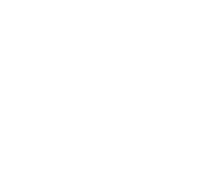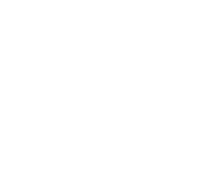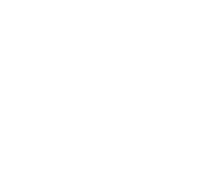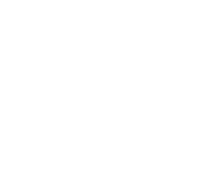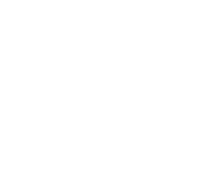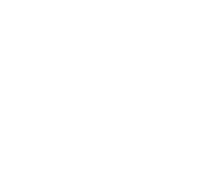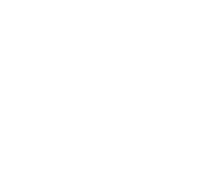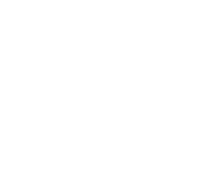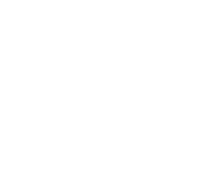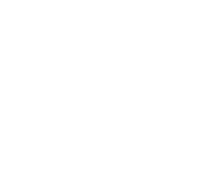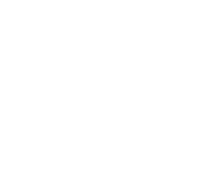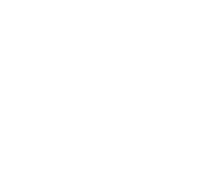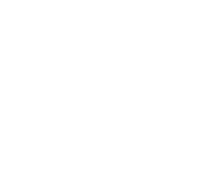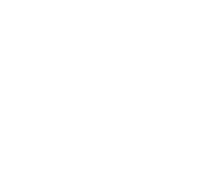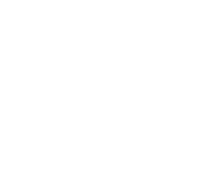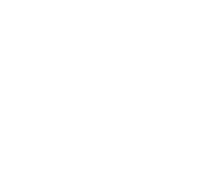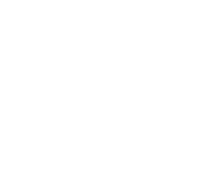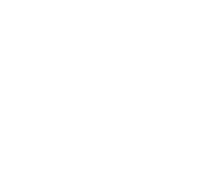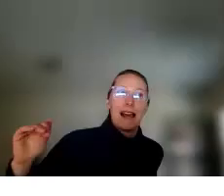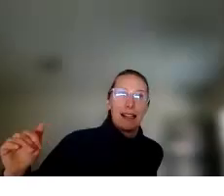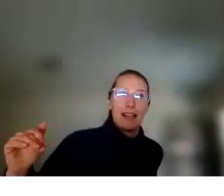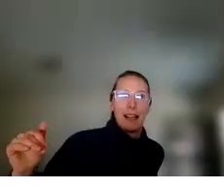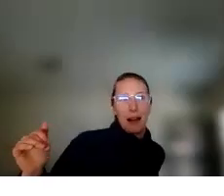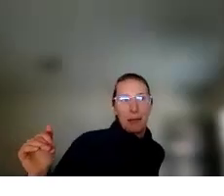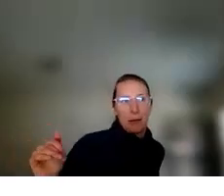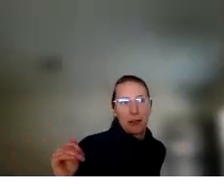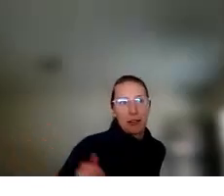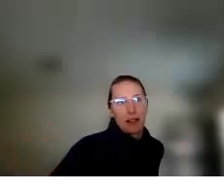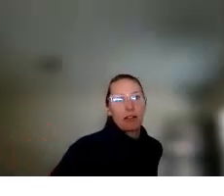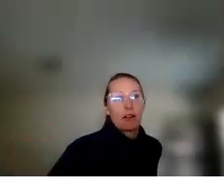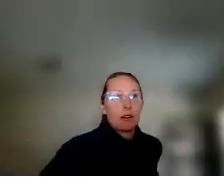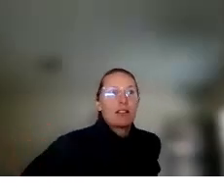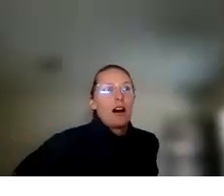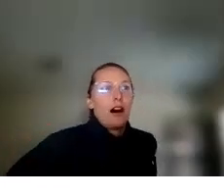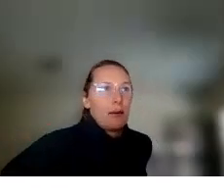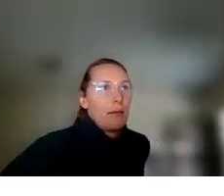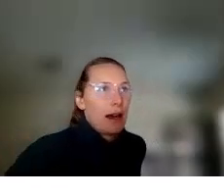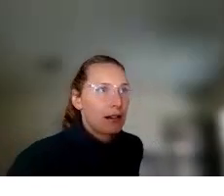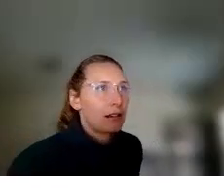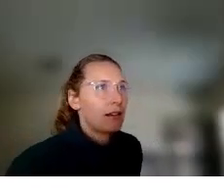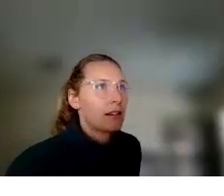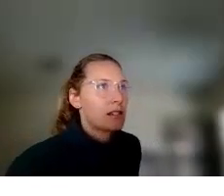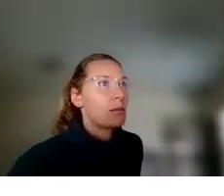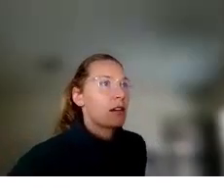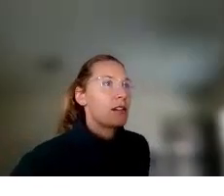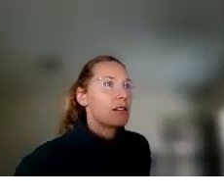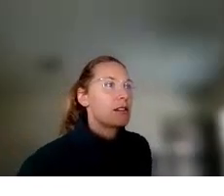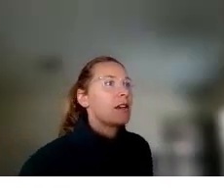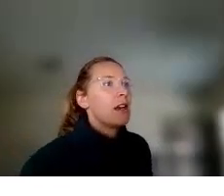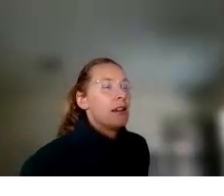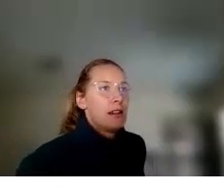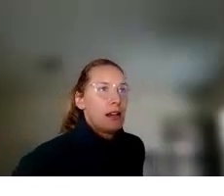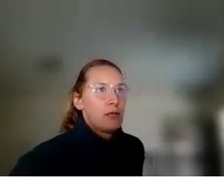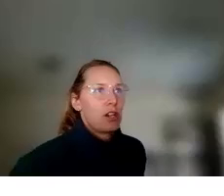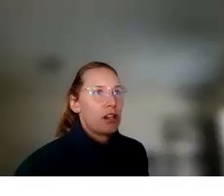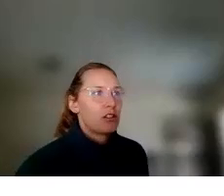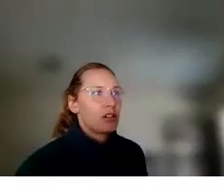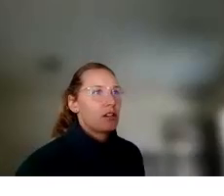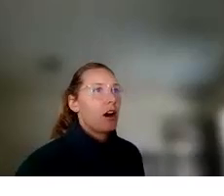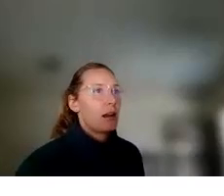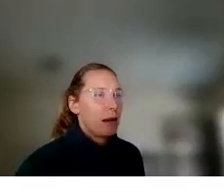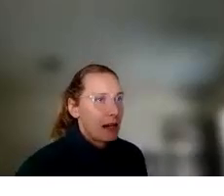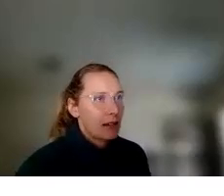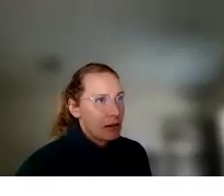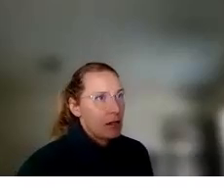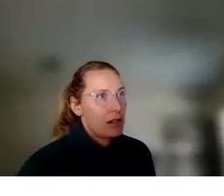at Mm-hmm. their CSR. It's only CLLI members that are going to automatically experience the name